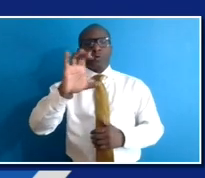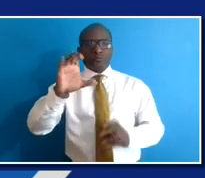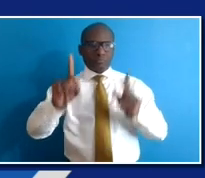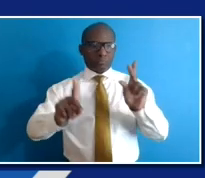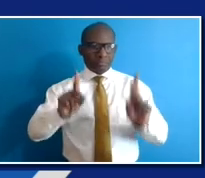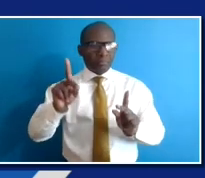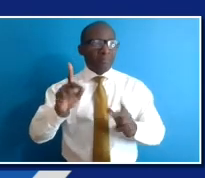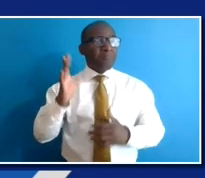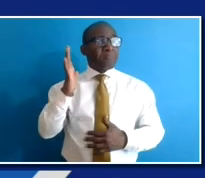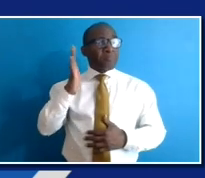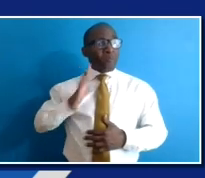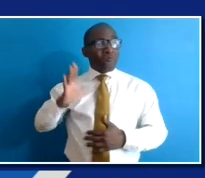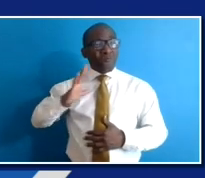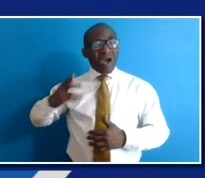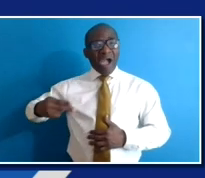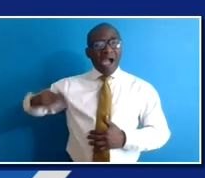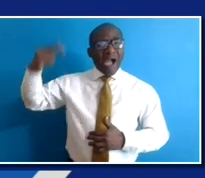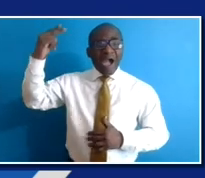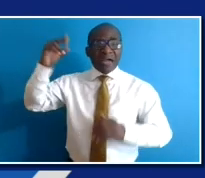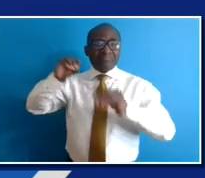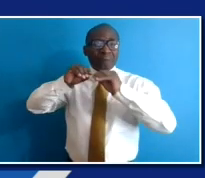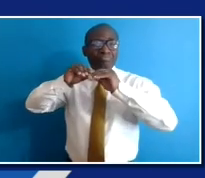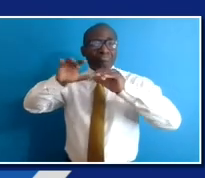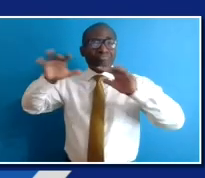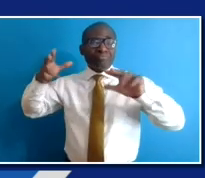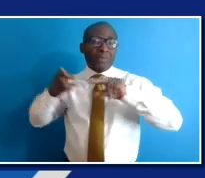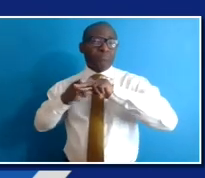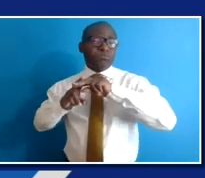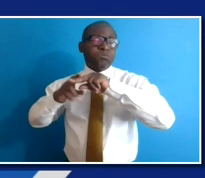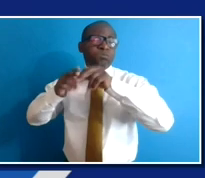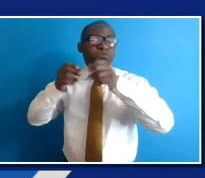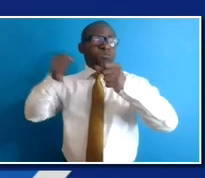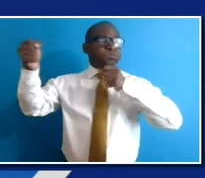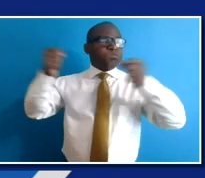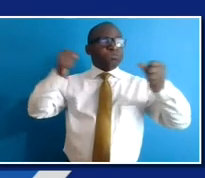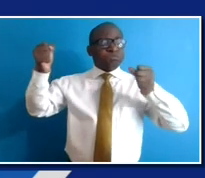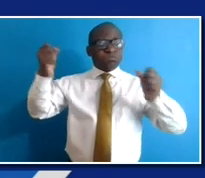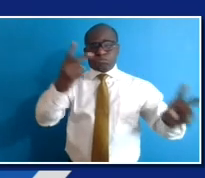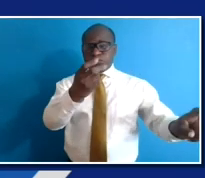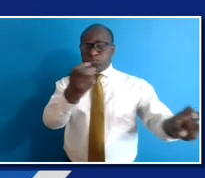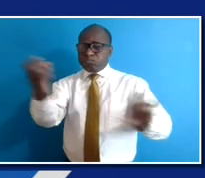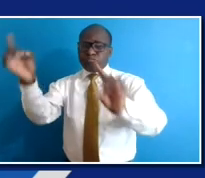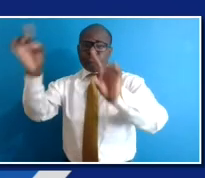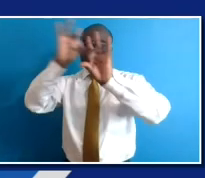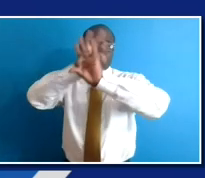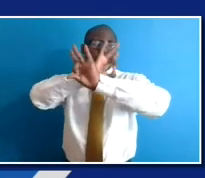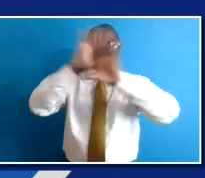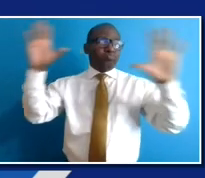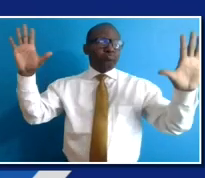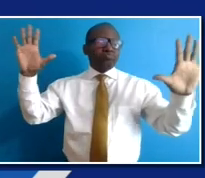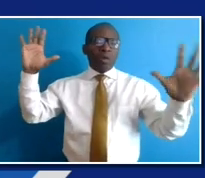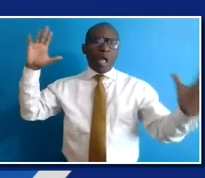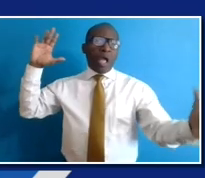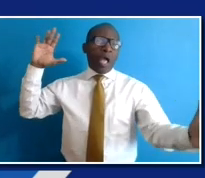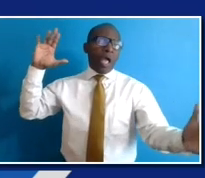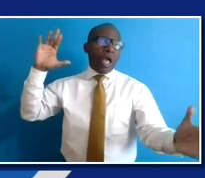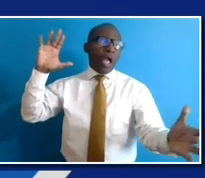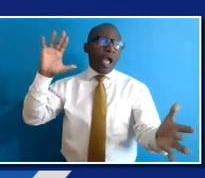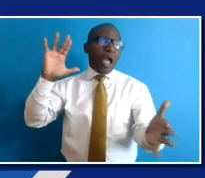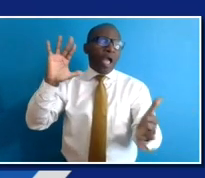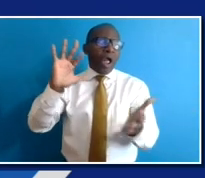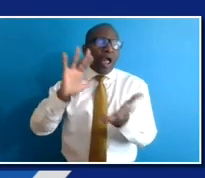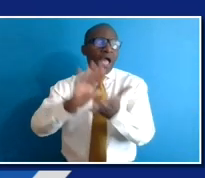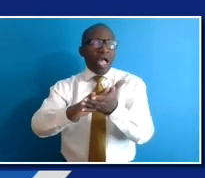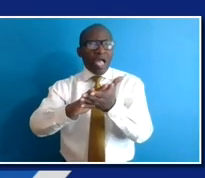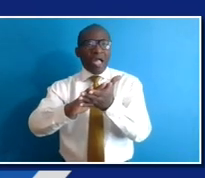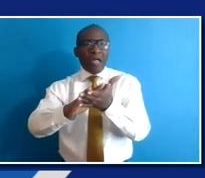people hospitalized in an individual situation, and our total hospitalization number is under 125. In terms of fatality, the news was